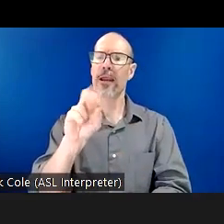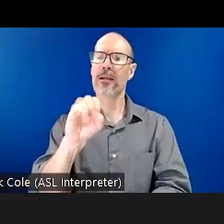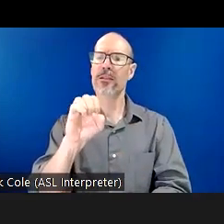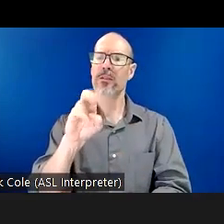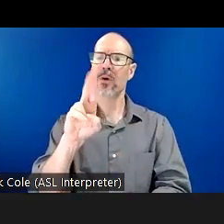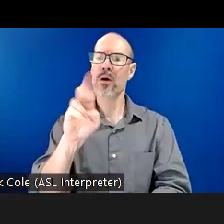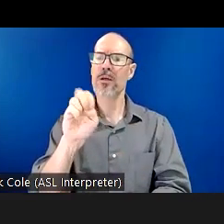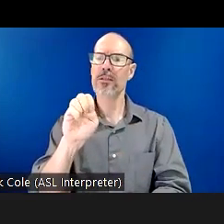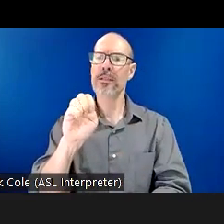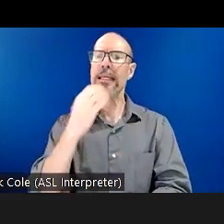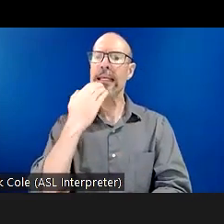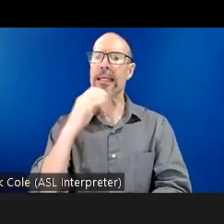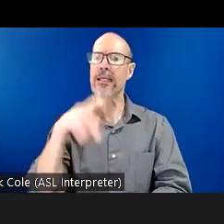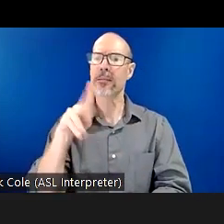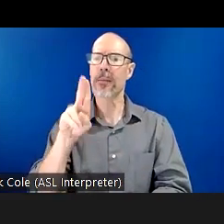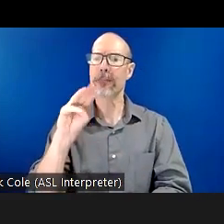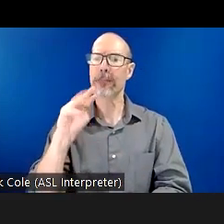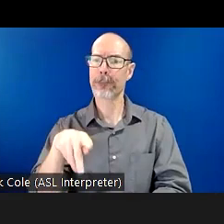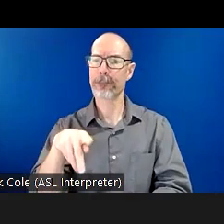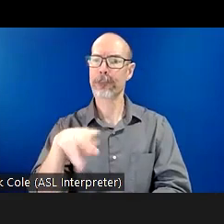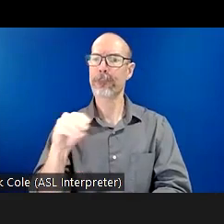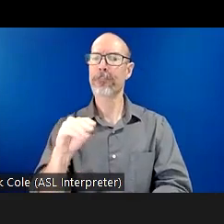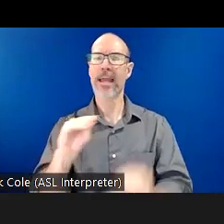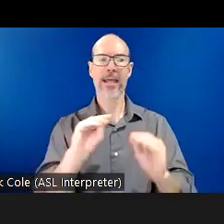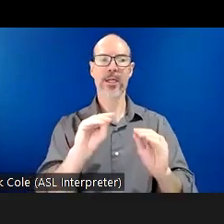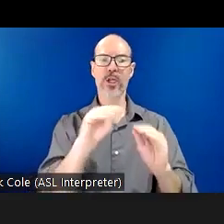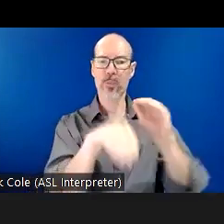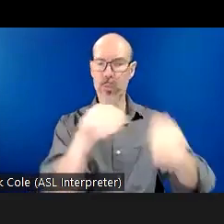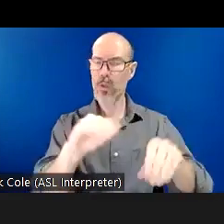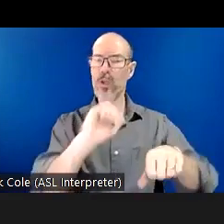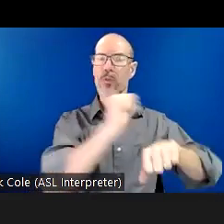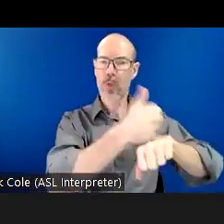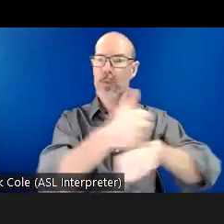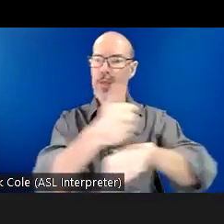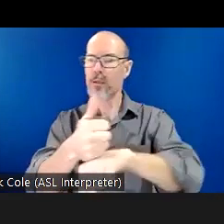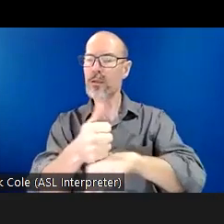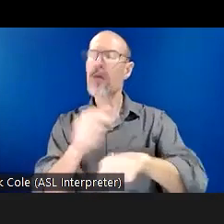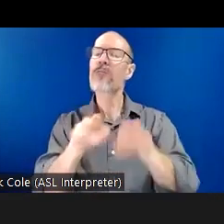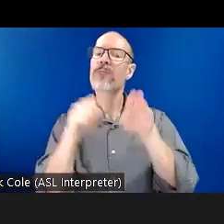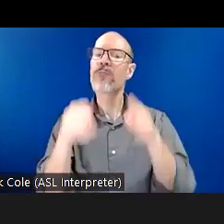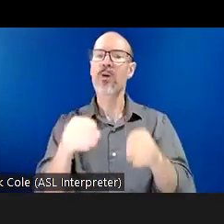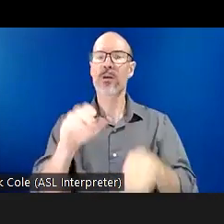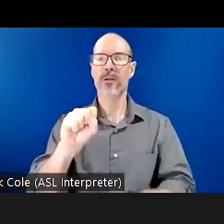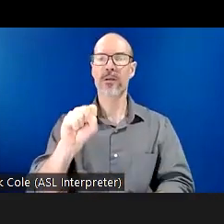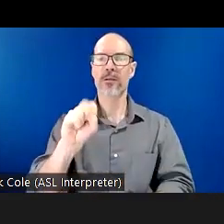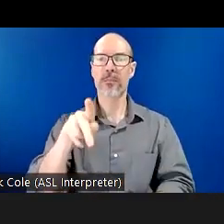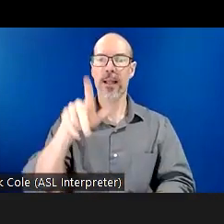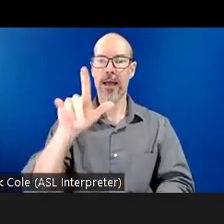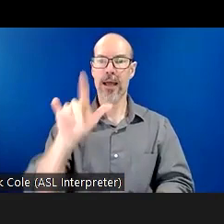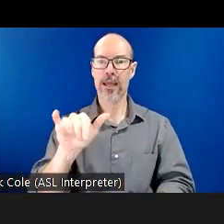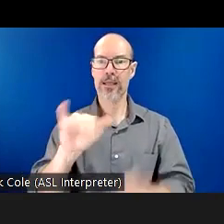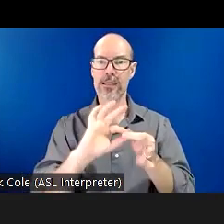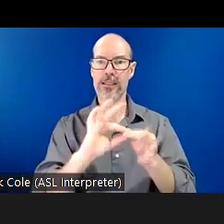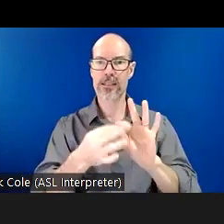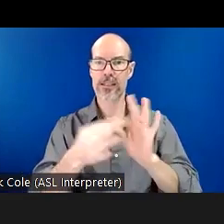and deployment that there's a focus on the supply chain in particular, which I think makes a ton of sense. I'm just wondering